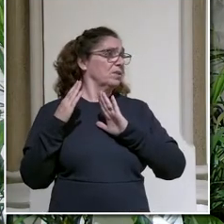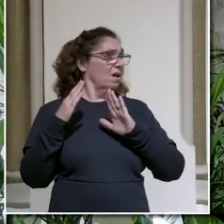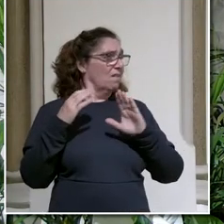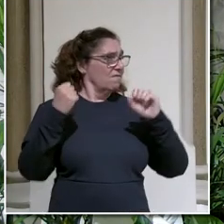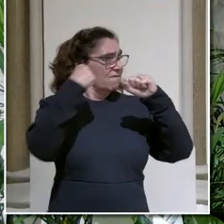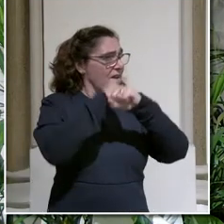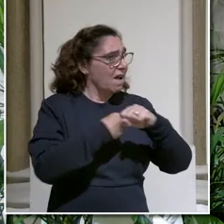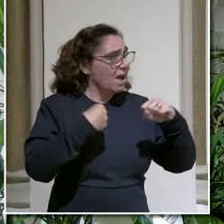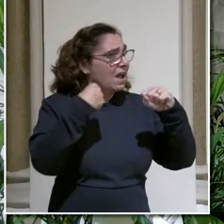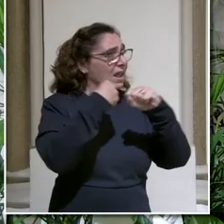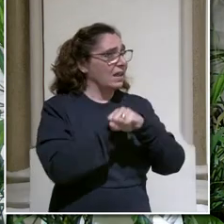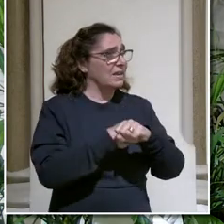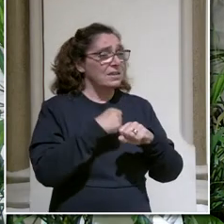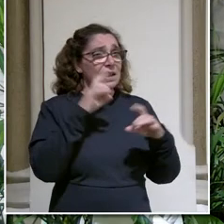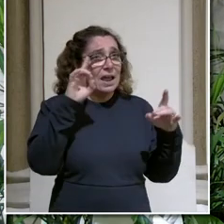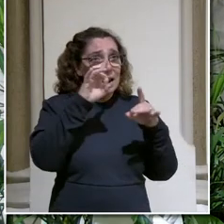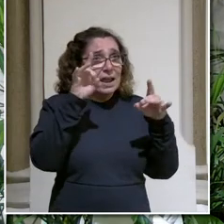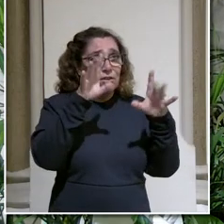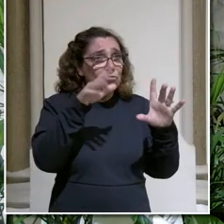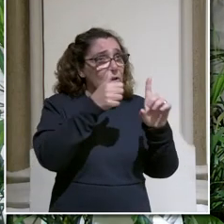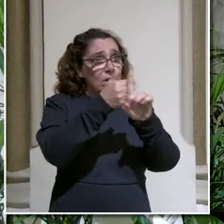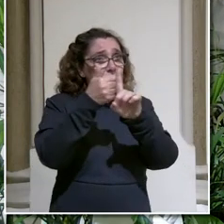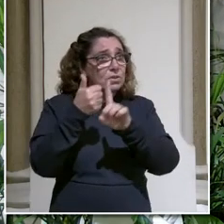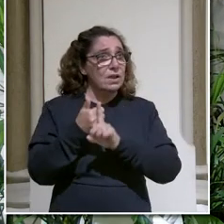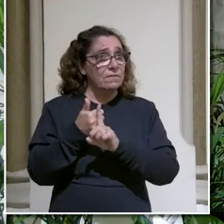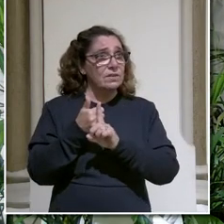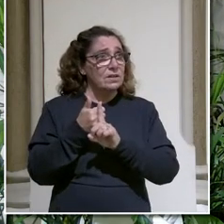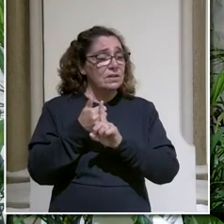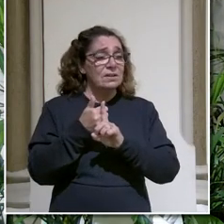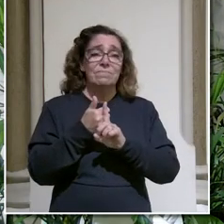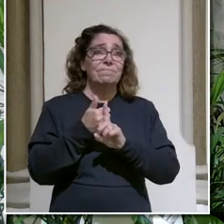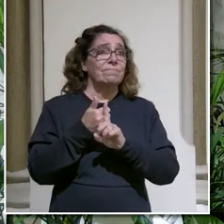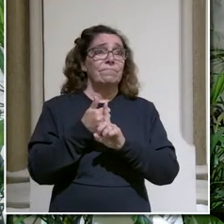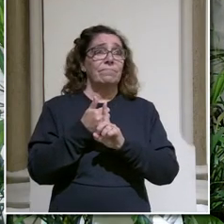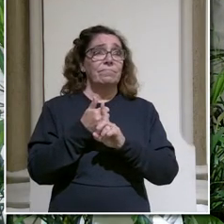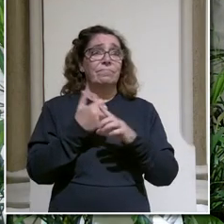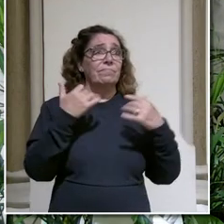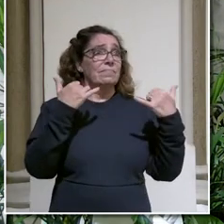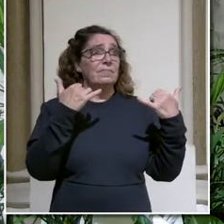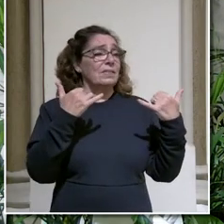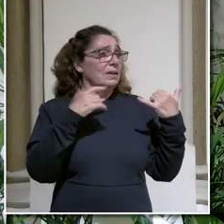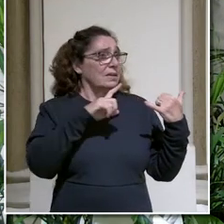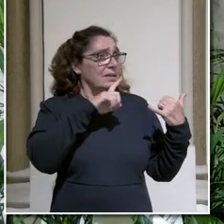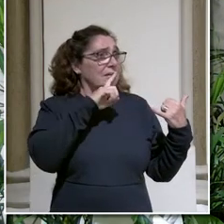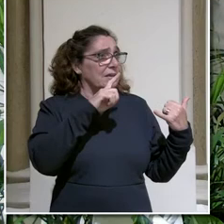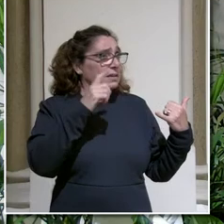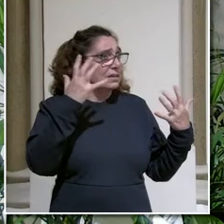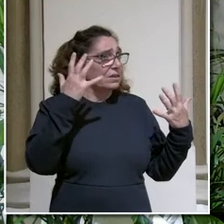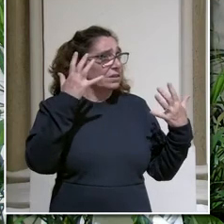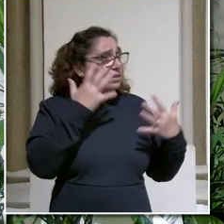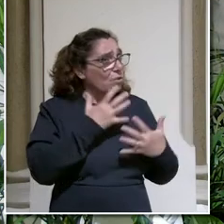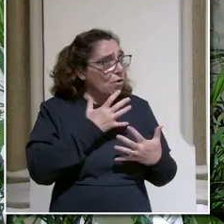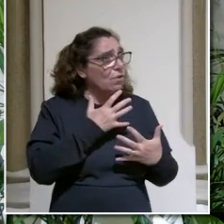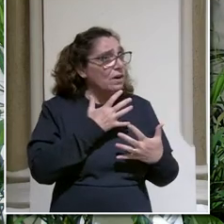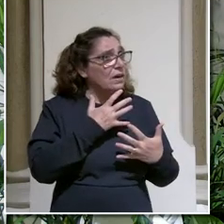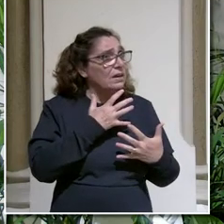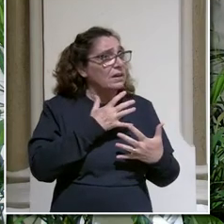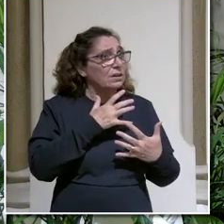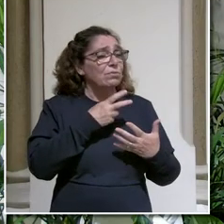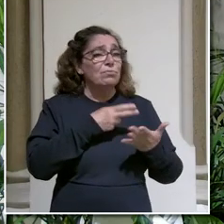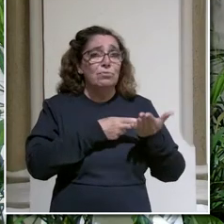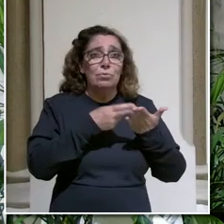violence and hatred. This is a sorry condition, to be